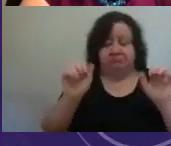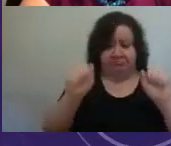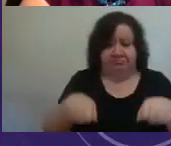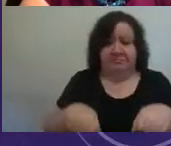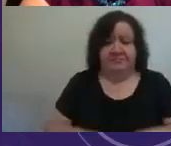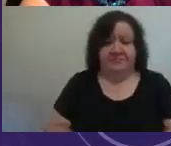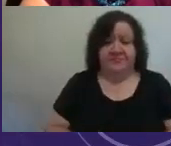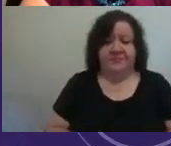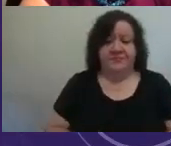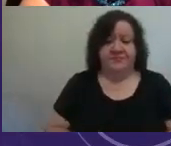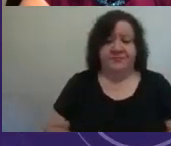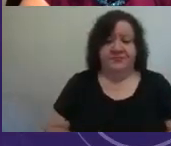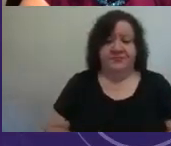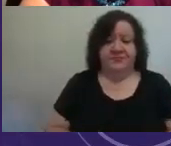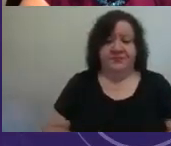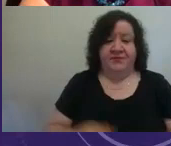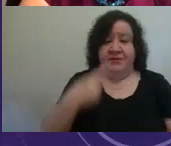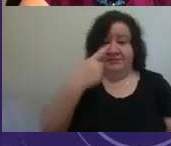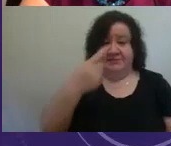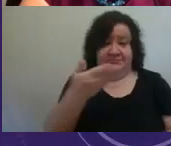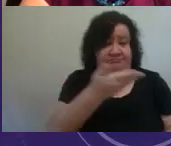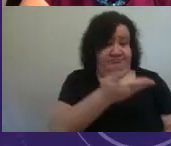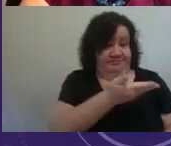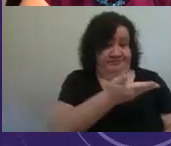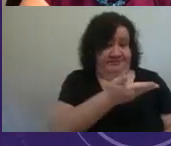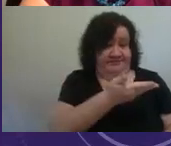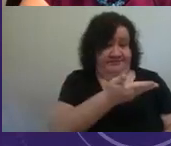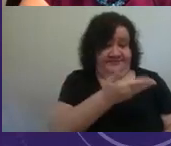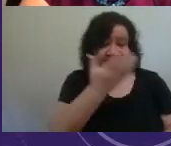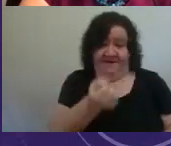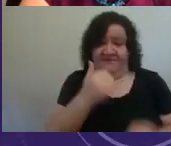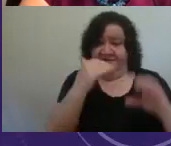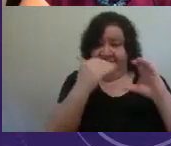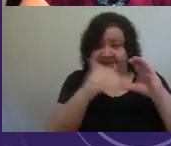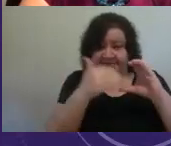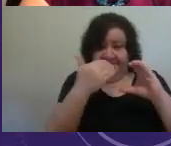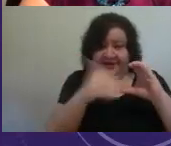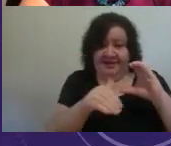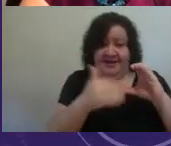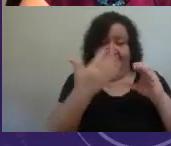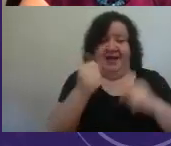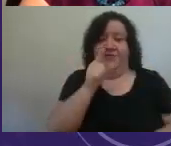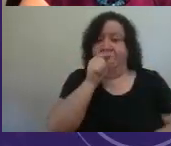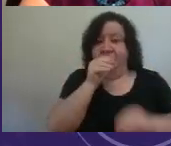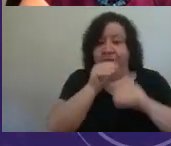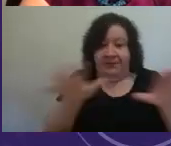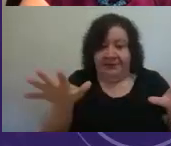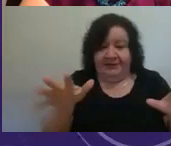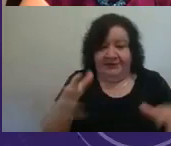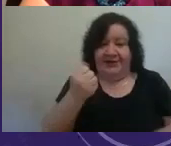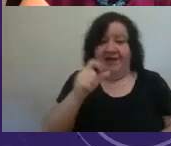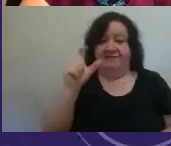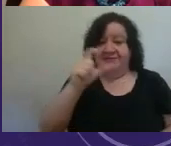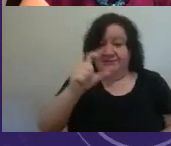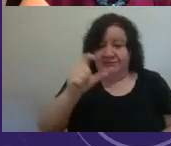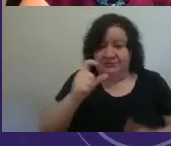information about my email address, the Twitter platform and Instagram platform that I use my handle. And then below I have Disability